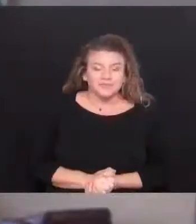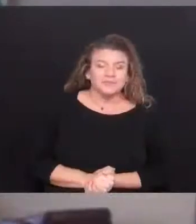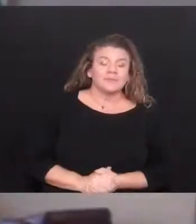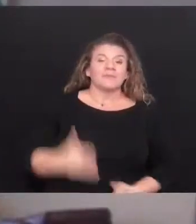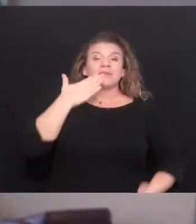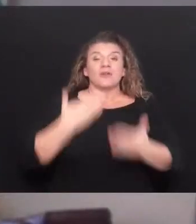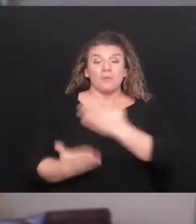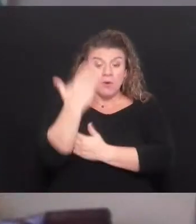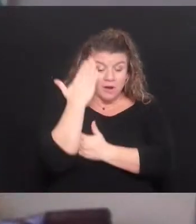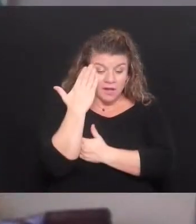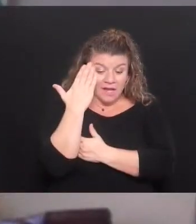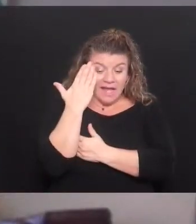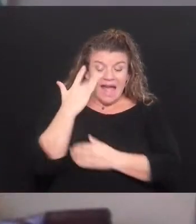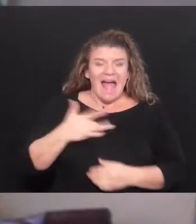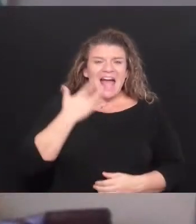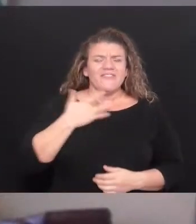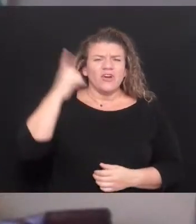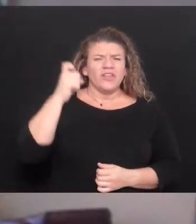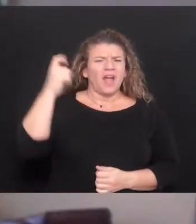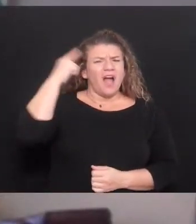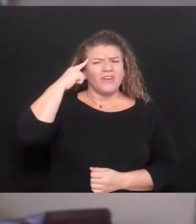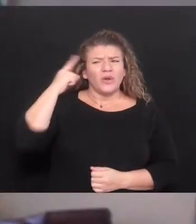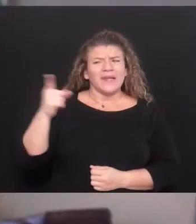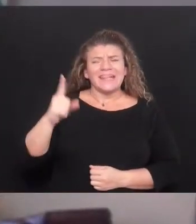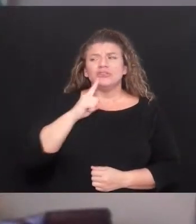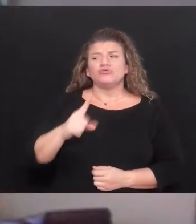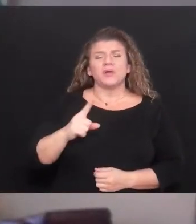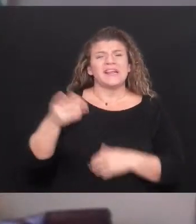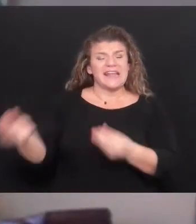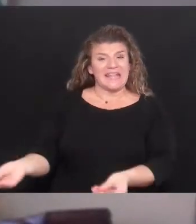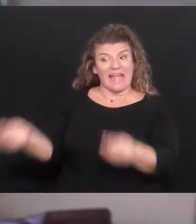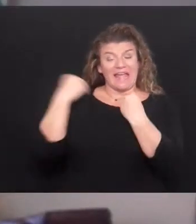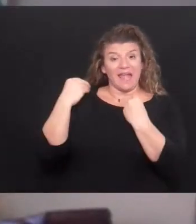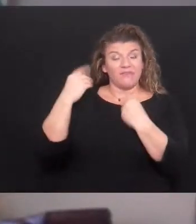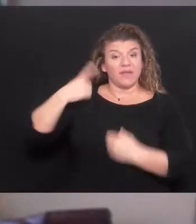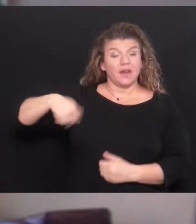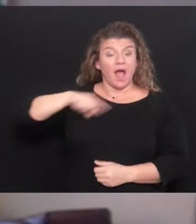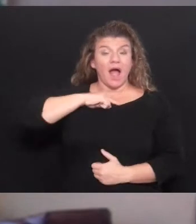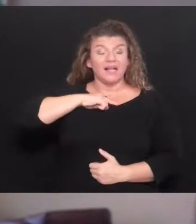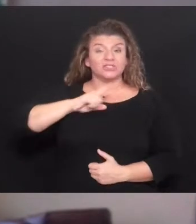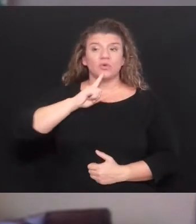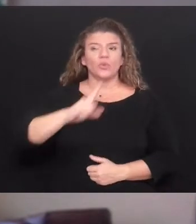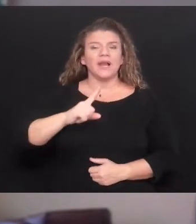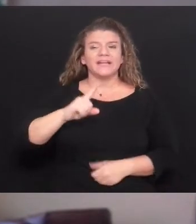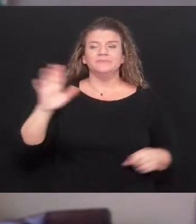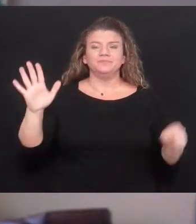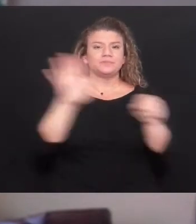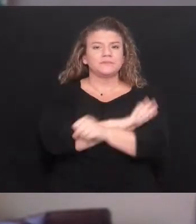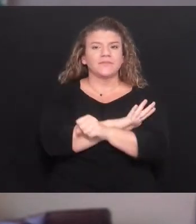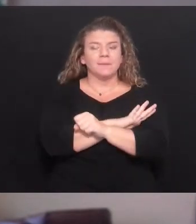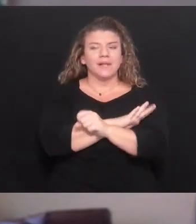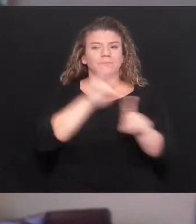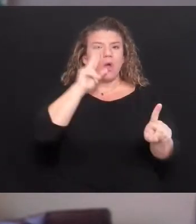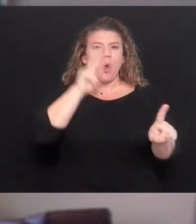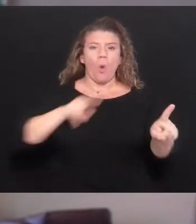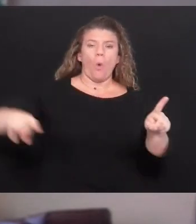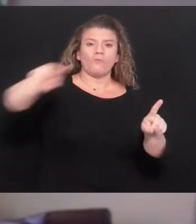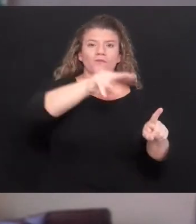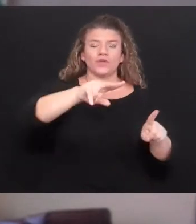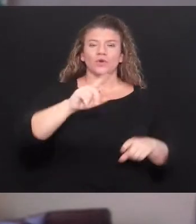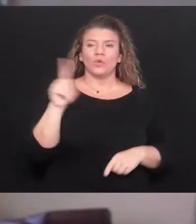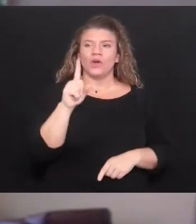Good morning. I think the governor has really given all of us a very complete overview of where we